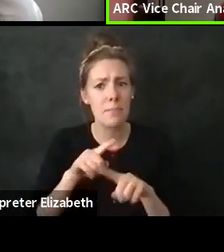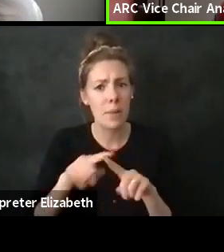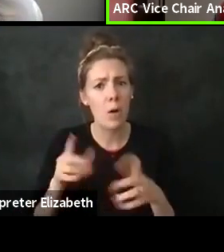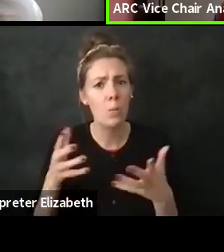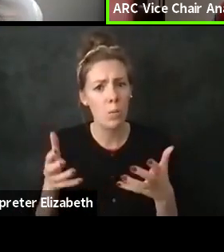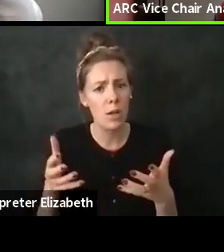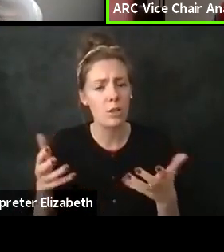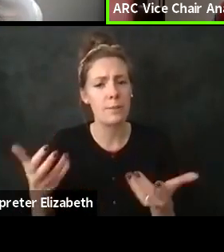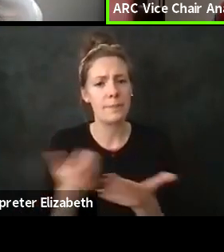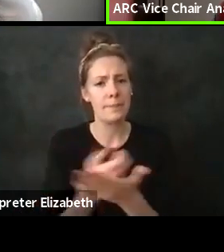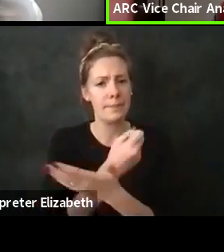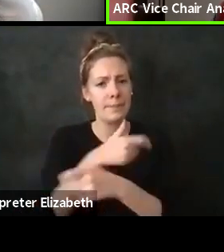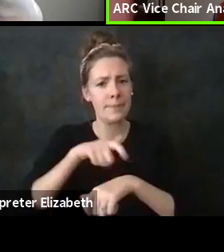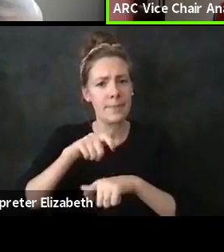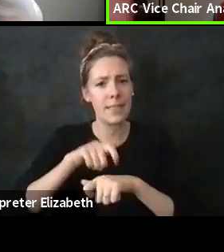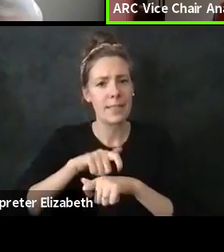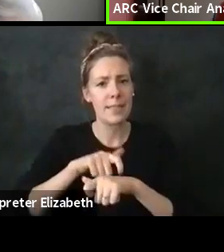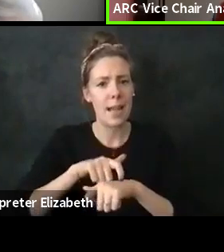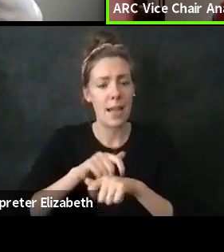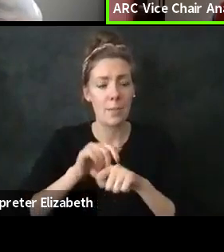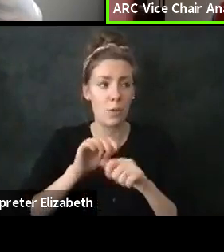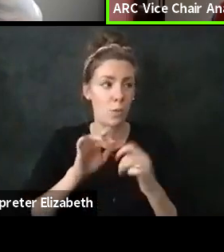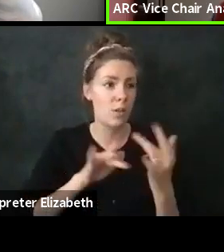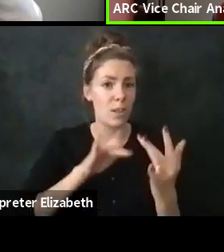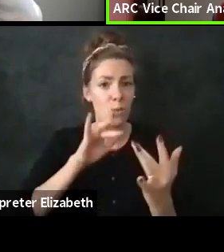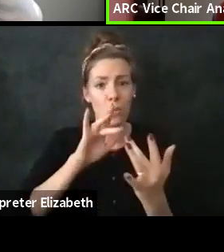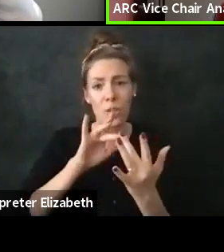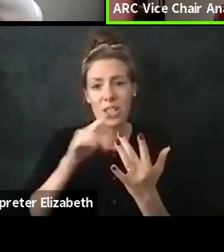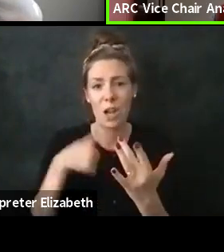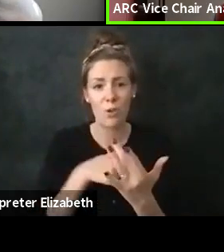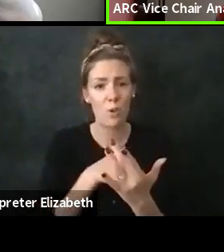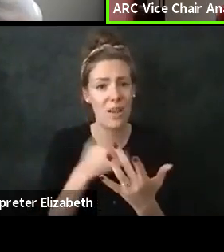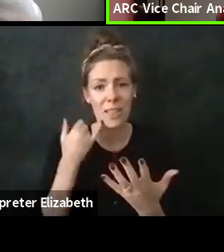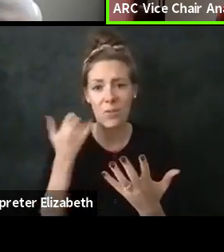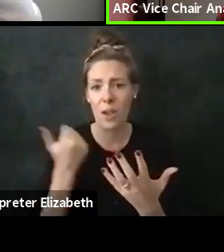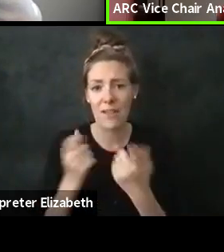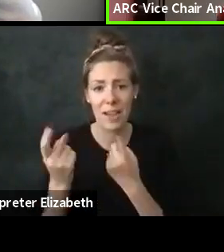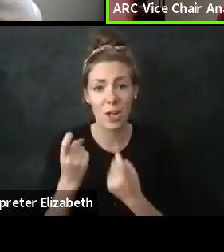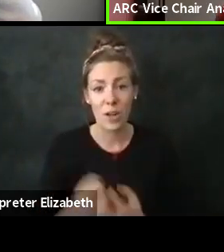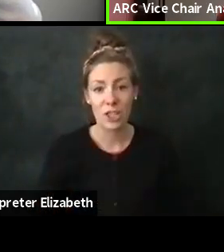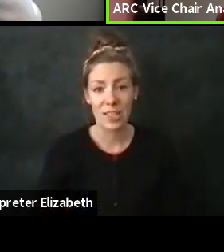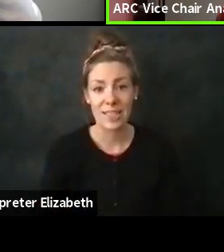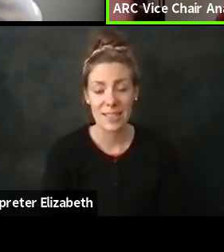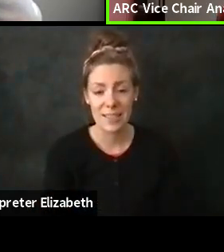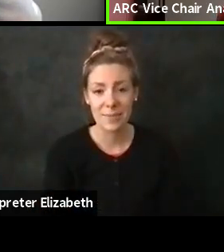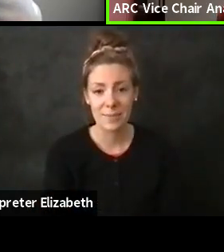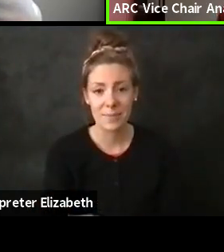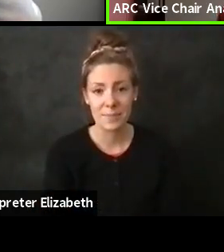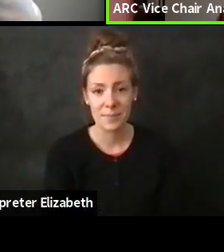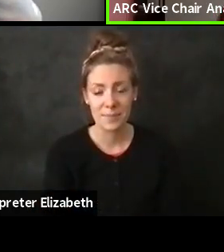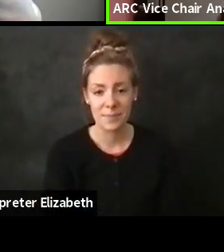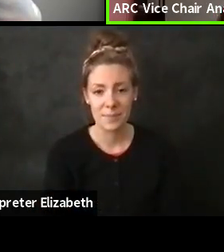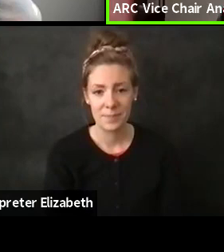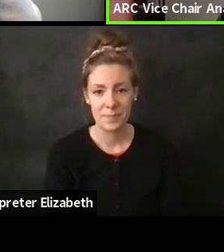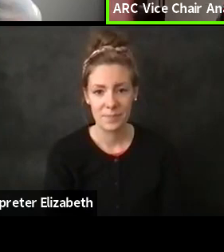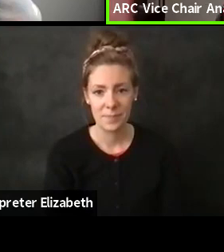out of these. And we really reach out to us and let us know how we can help you with this, how we can help you